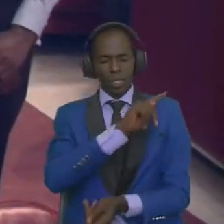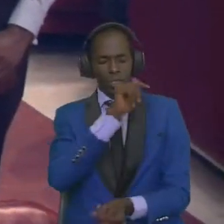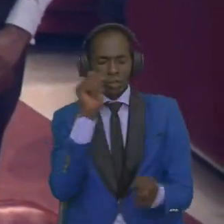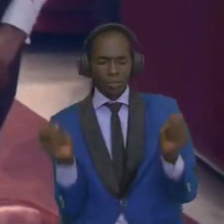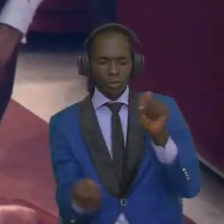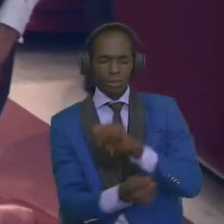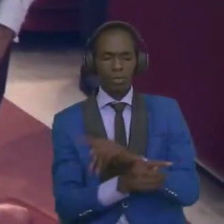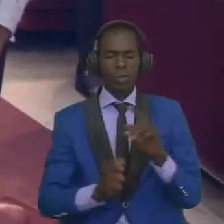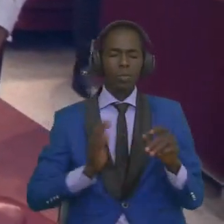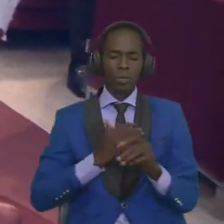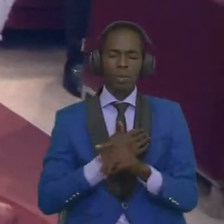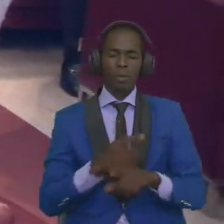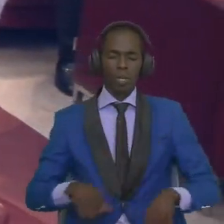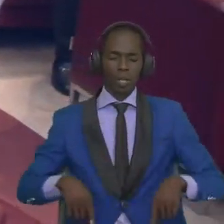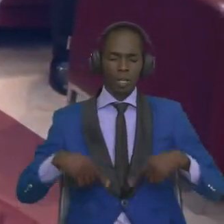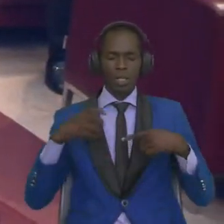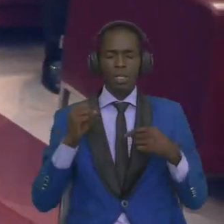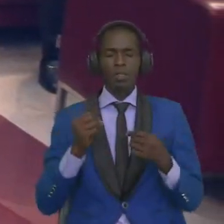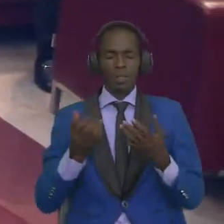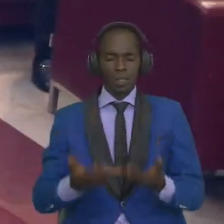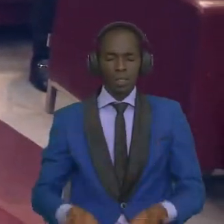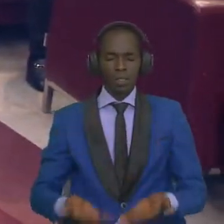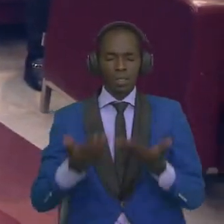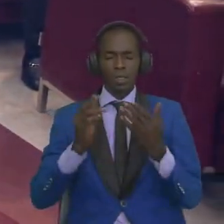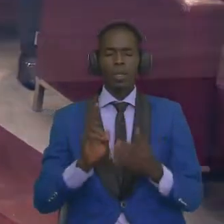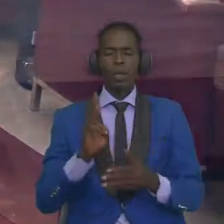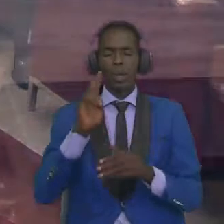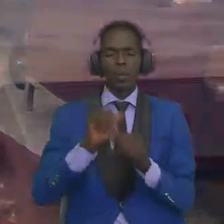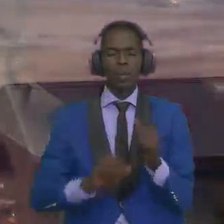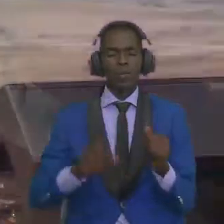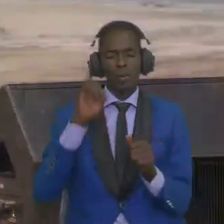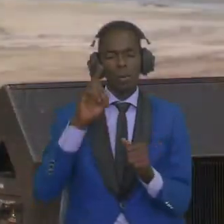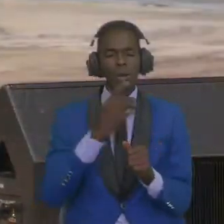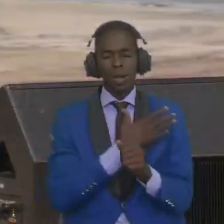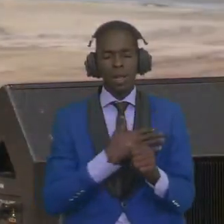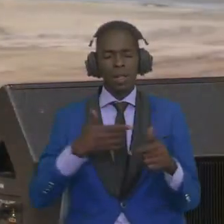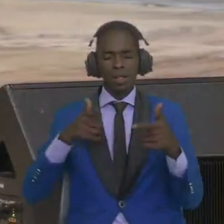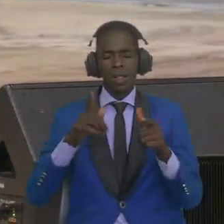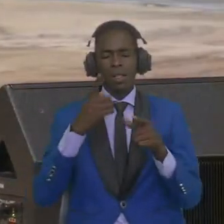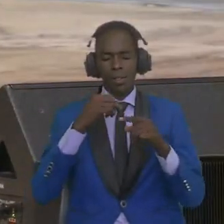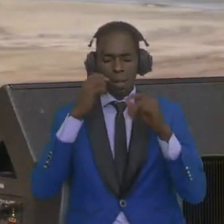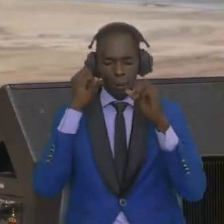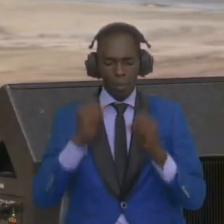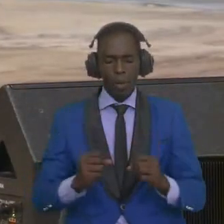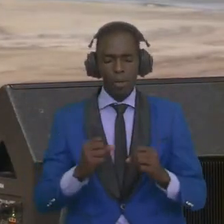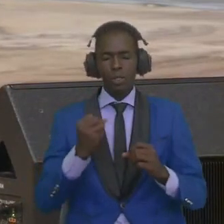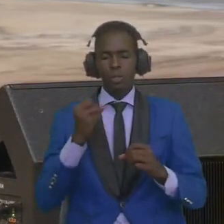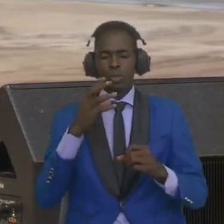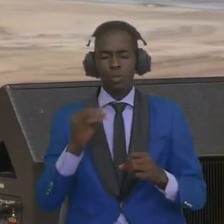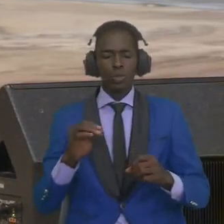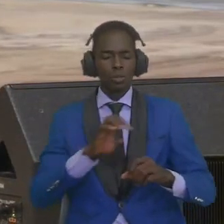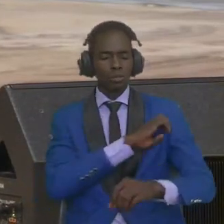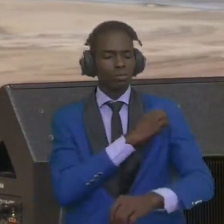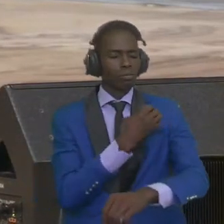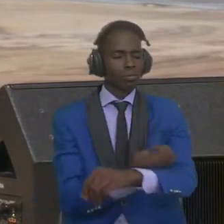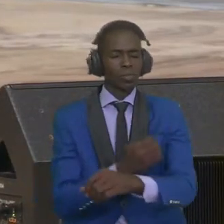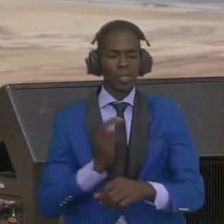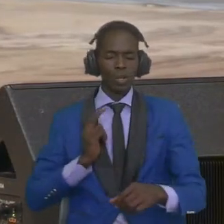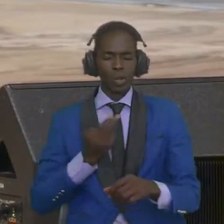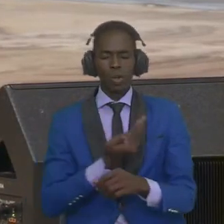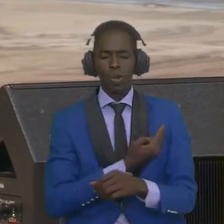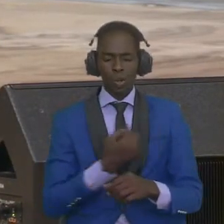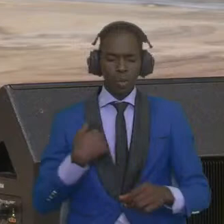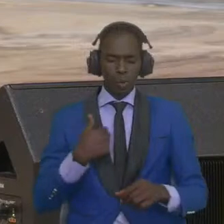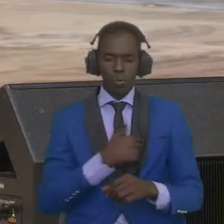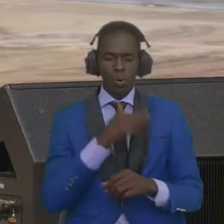Transform our lives. Lift up everyone and let the power so energize us where we run